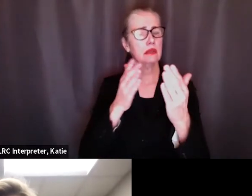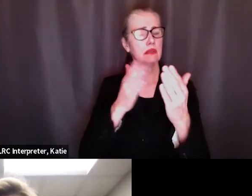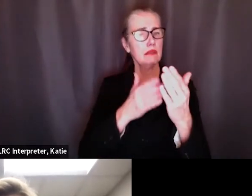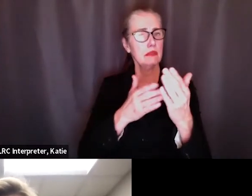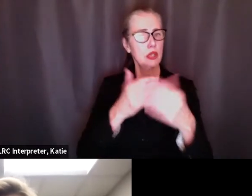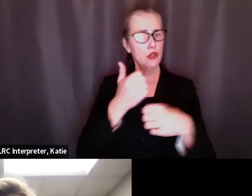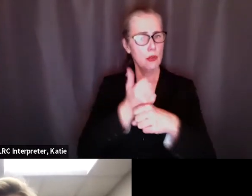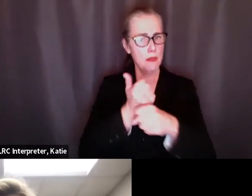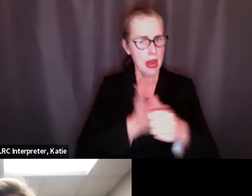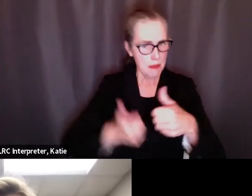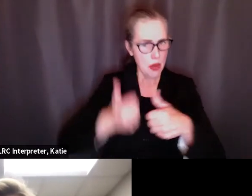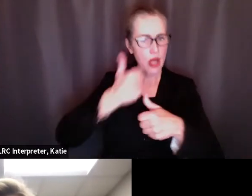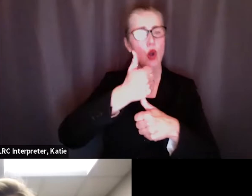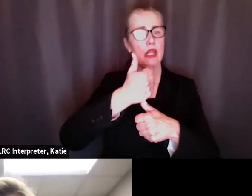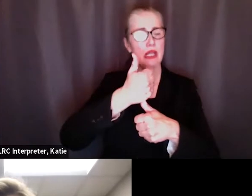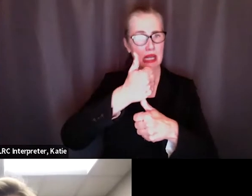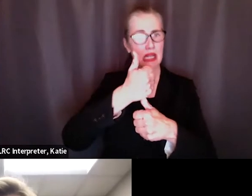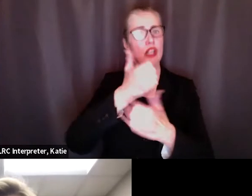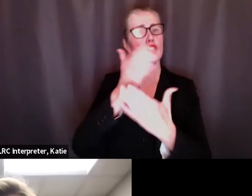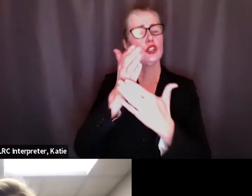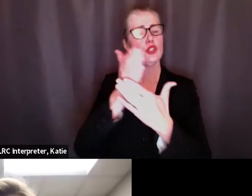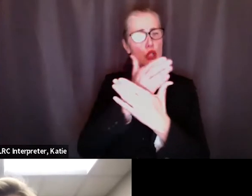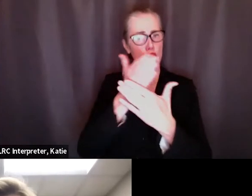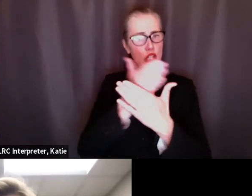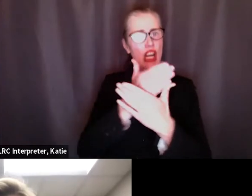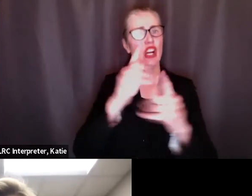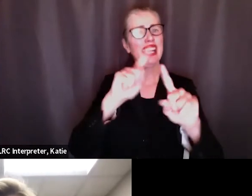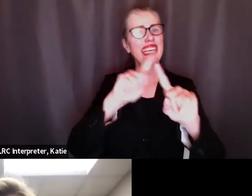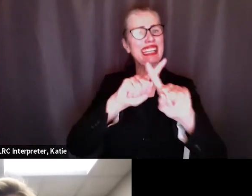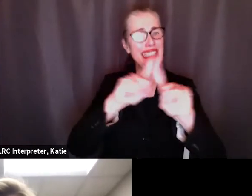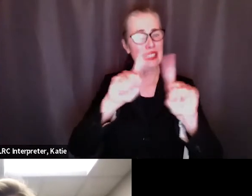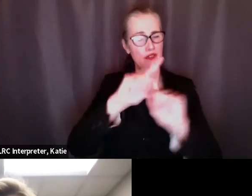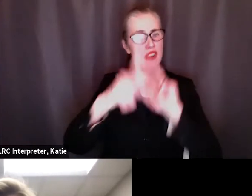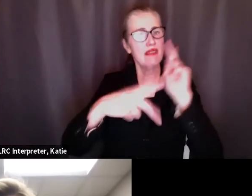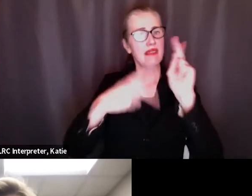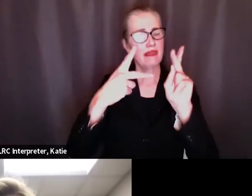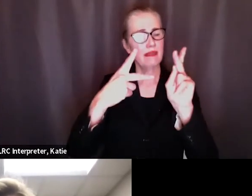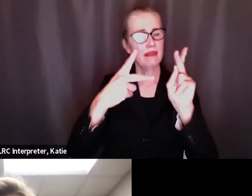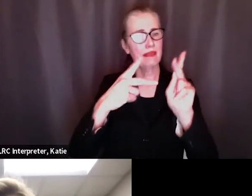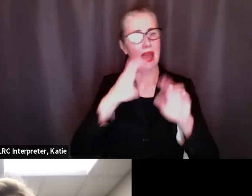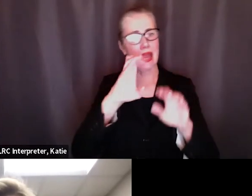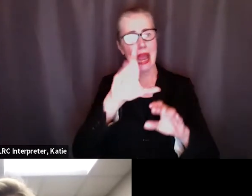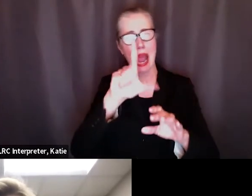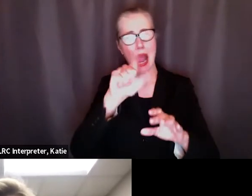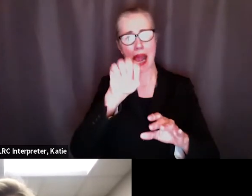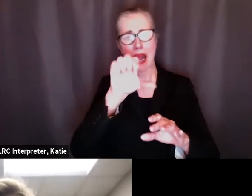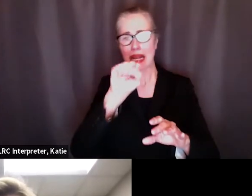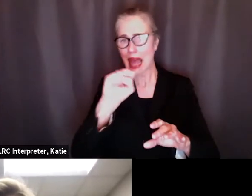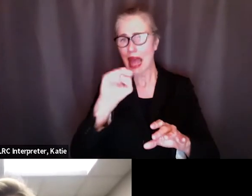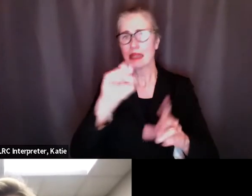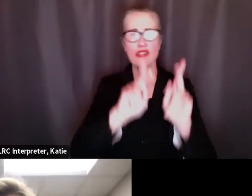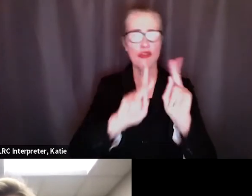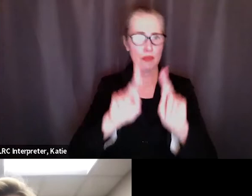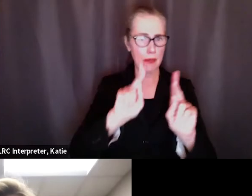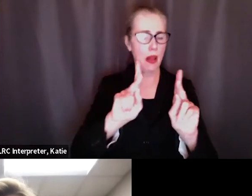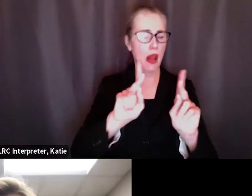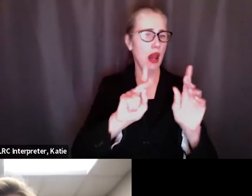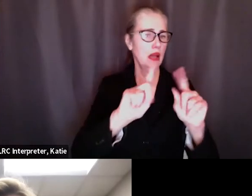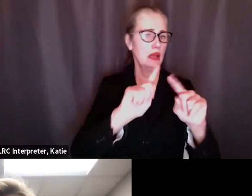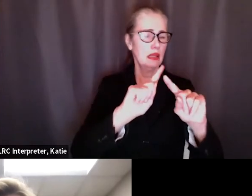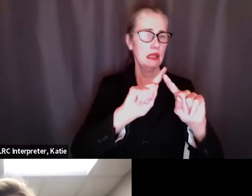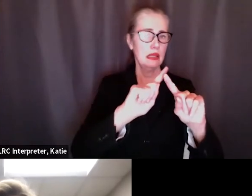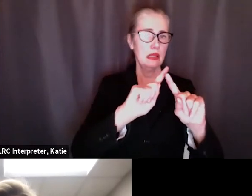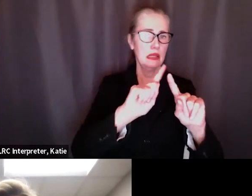both the first classes what was or excuse me the first considerations what uh kind of came up in conversation is that in this